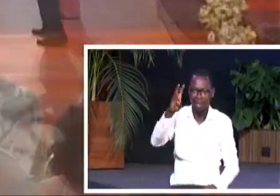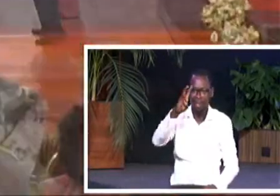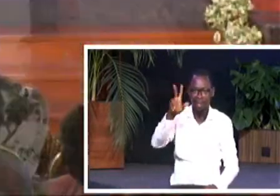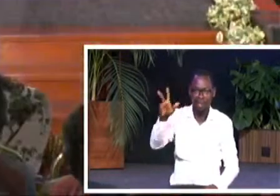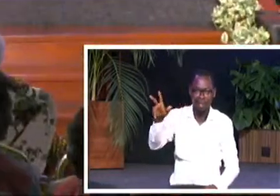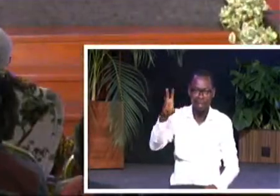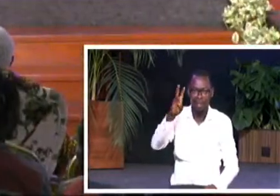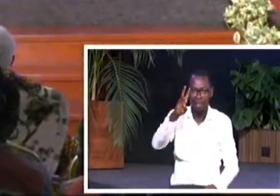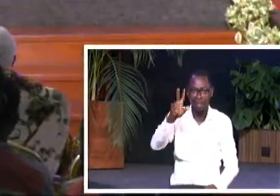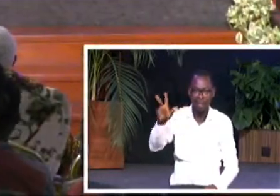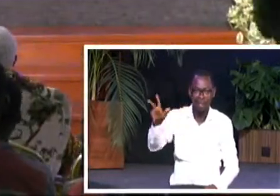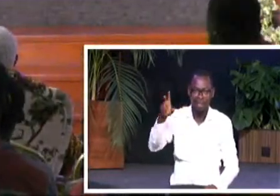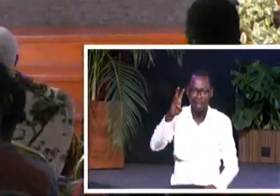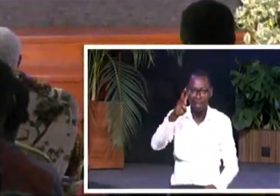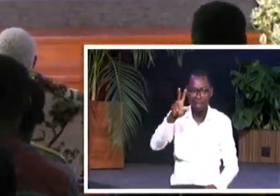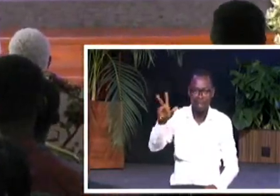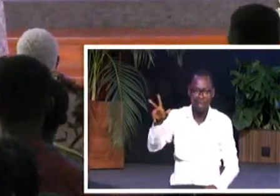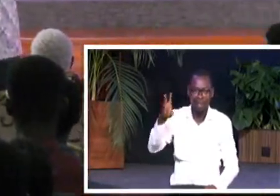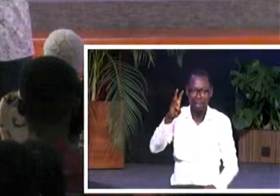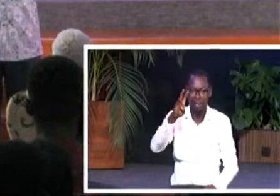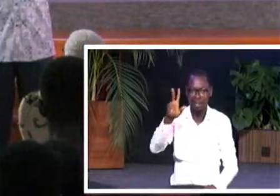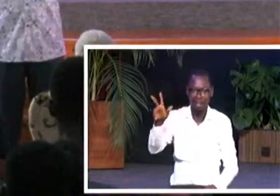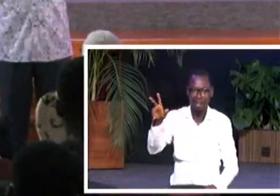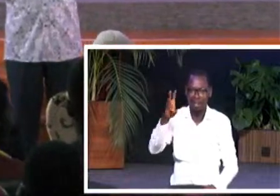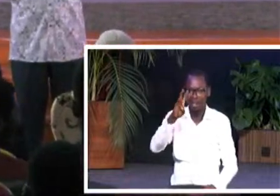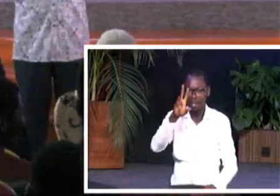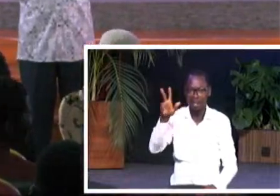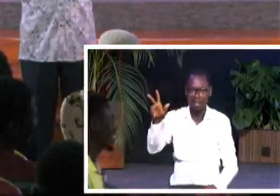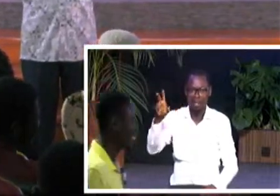You see, many are called, but few are chosen.